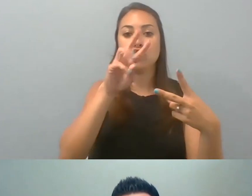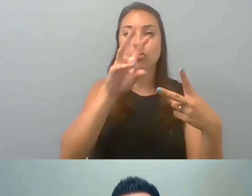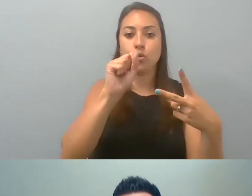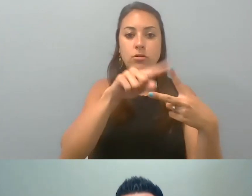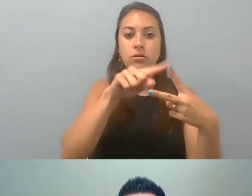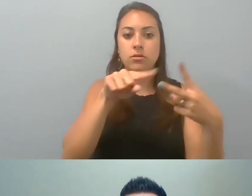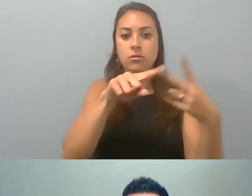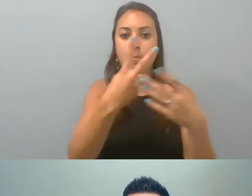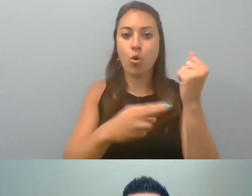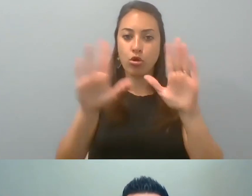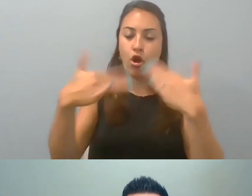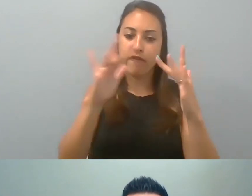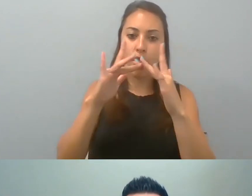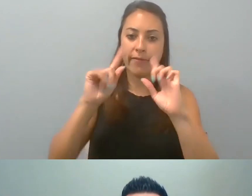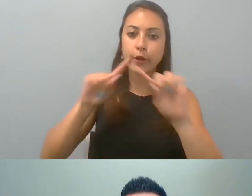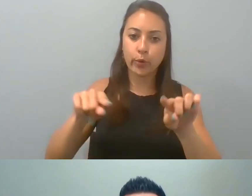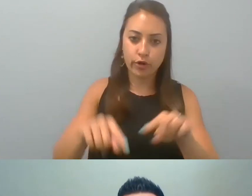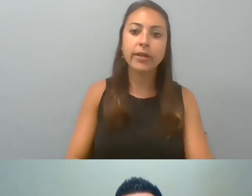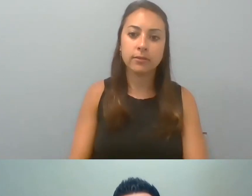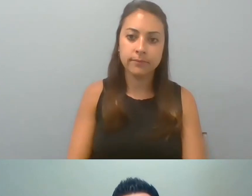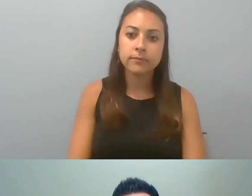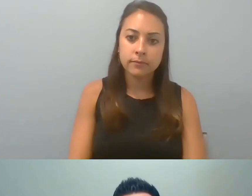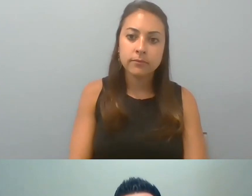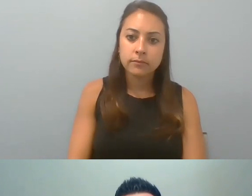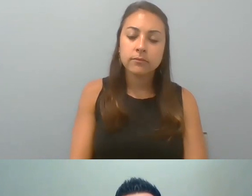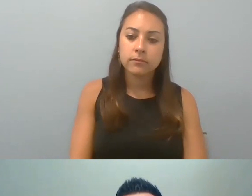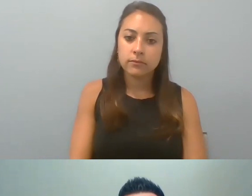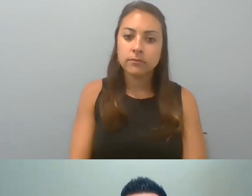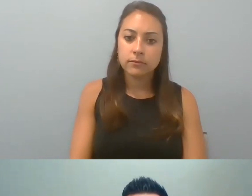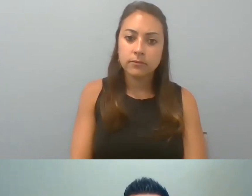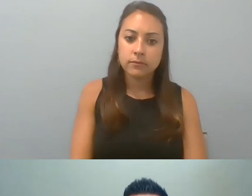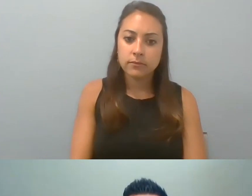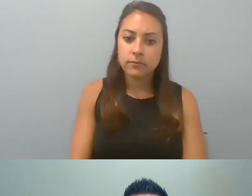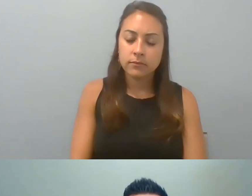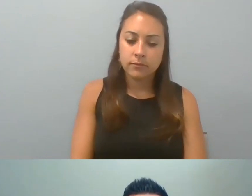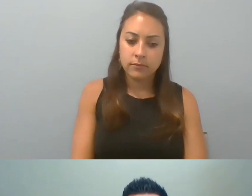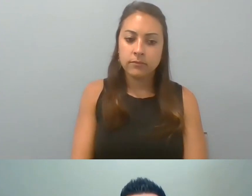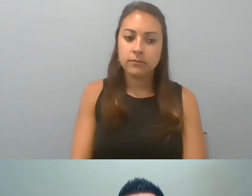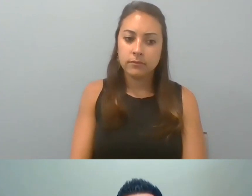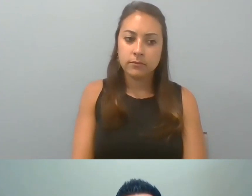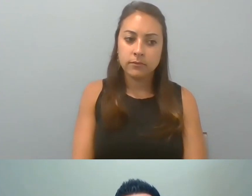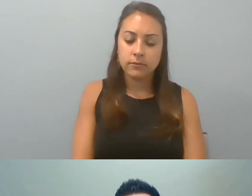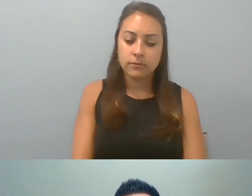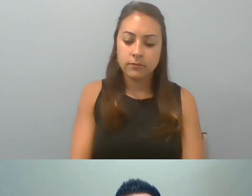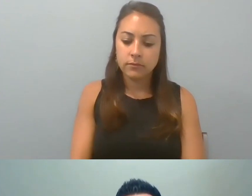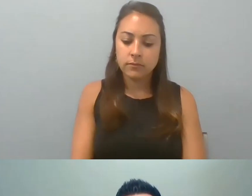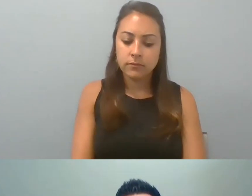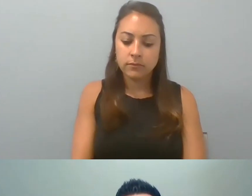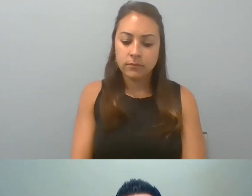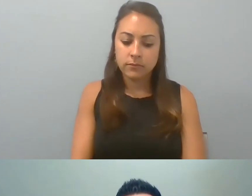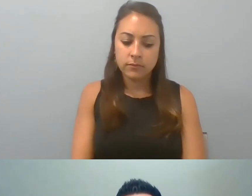or the Ratty. Um, that will give students one option on each side of the campus. The way it works